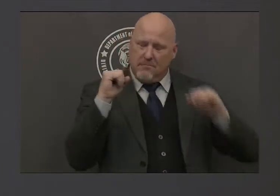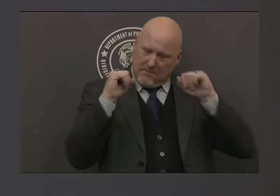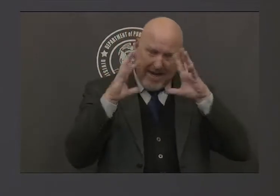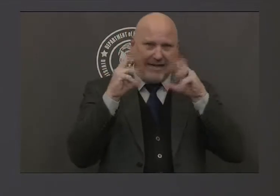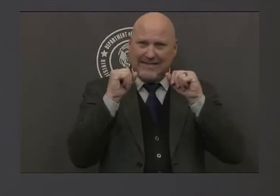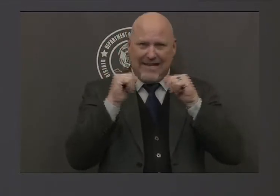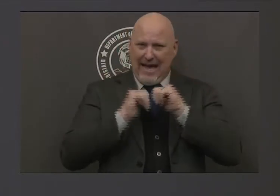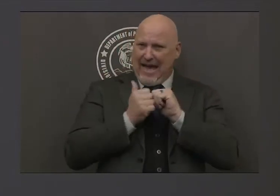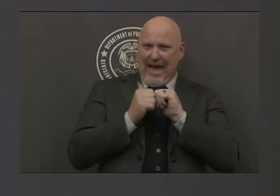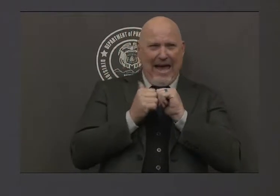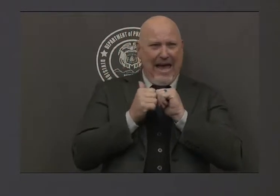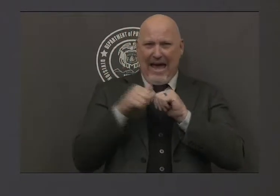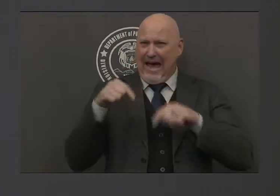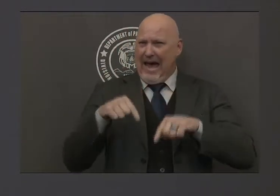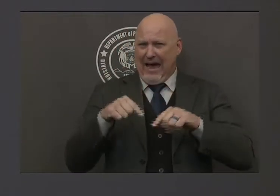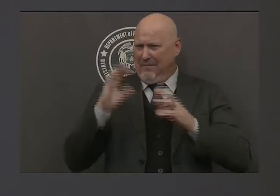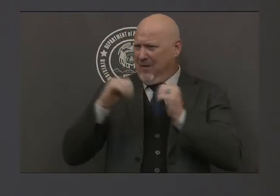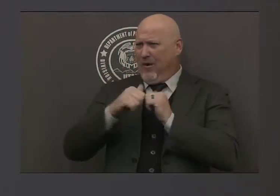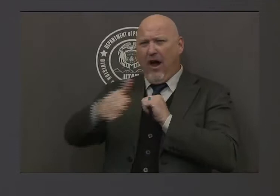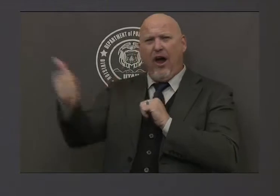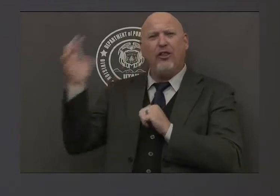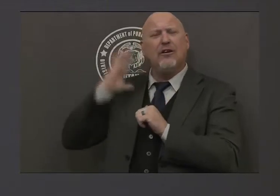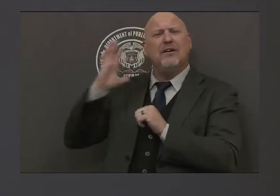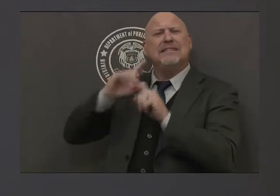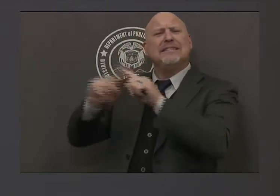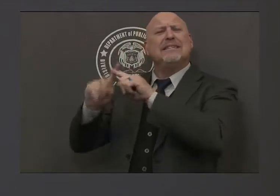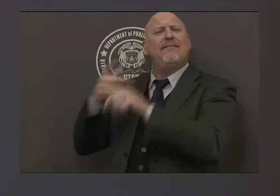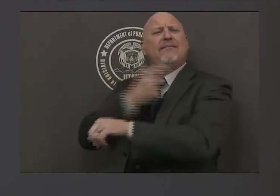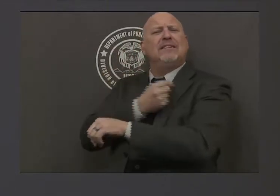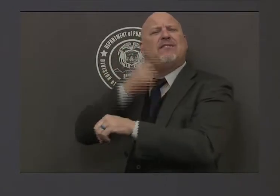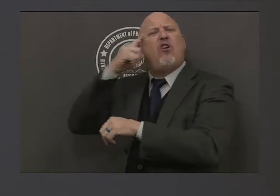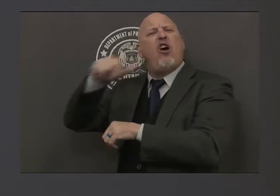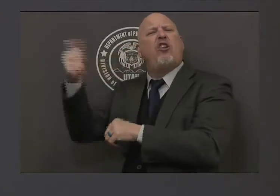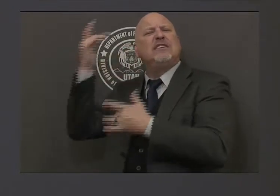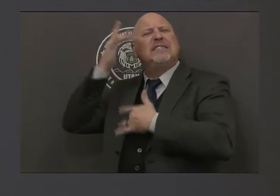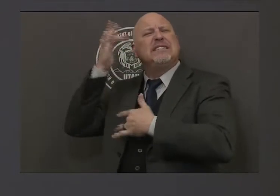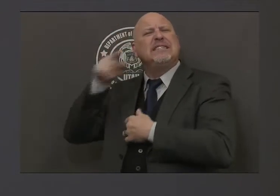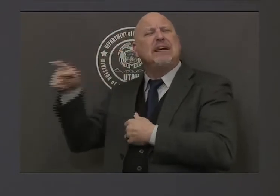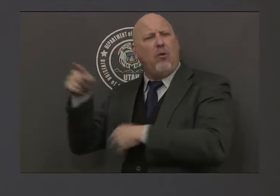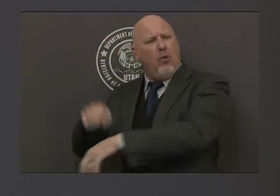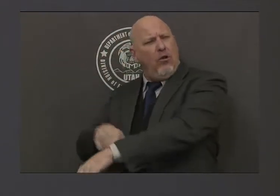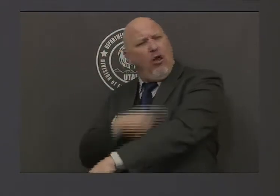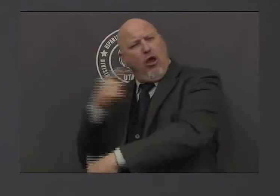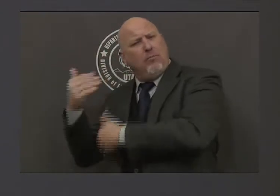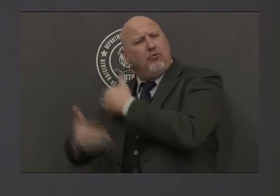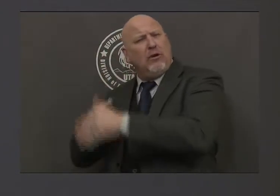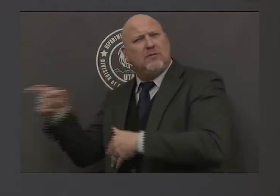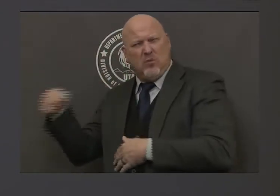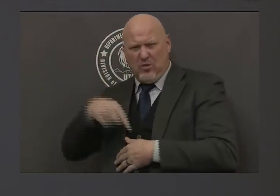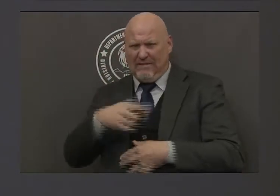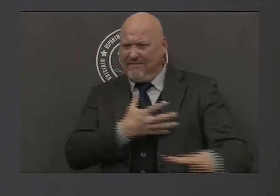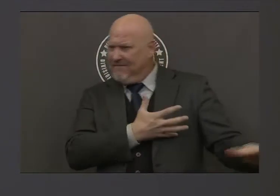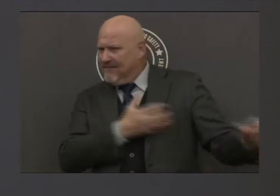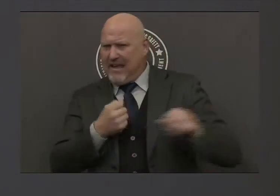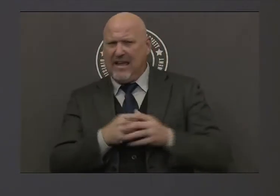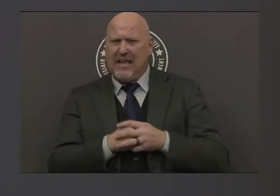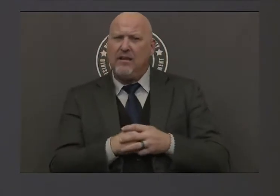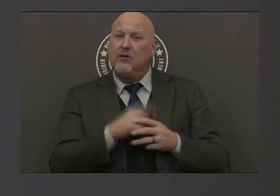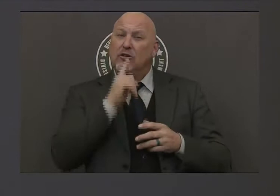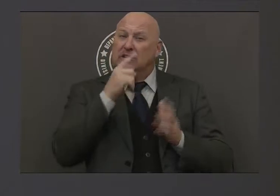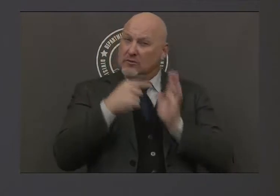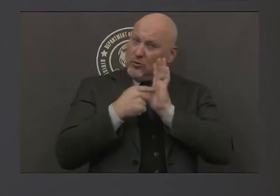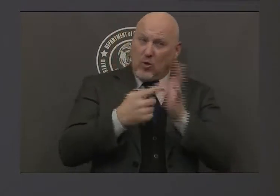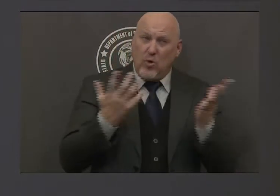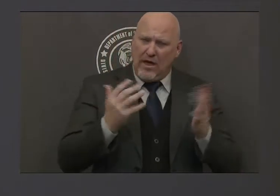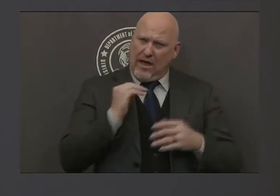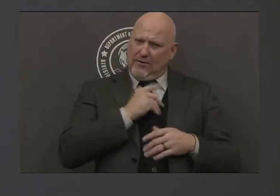been working around the clock to make this happen. It's a testament to Operation Warp Speed, to a federal government who